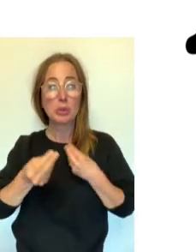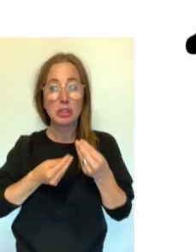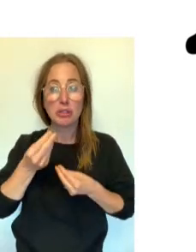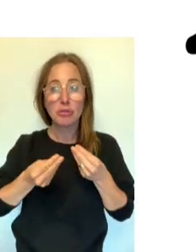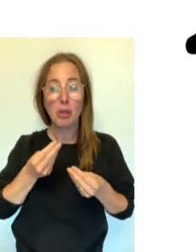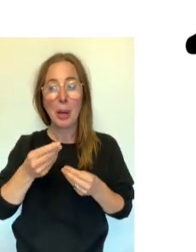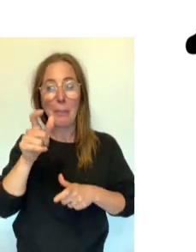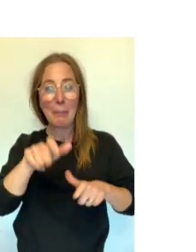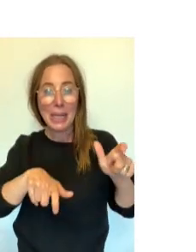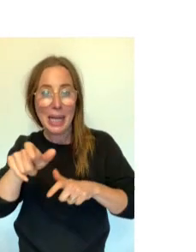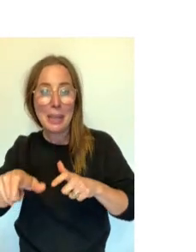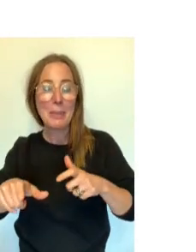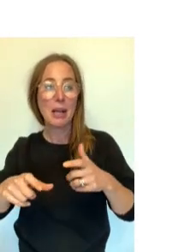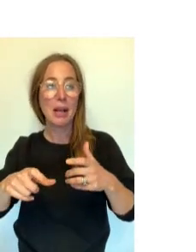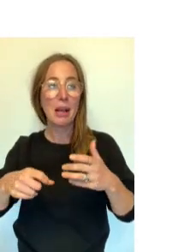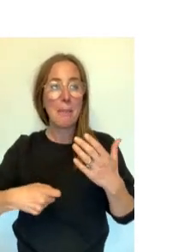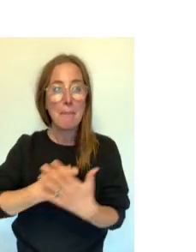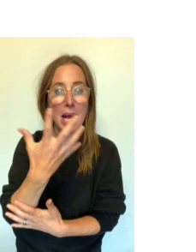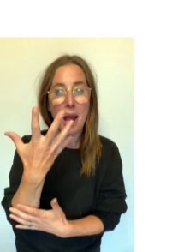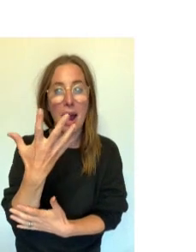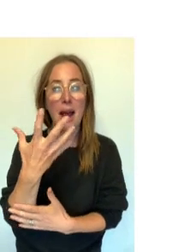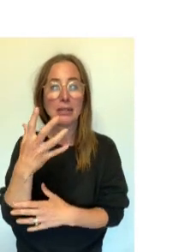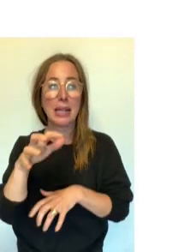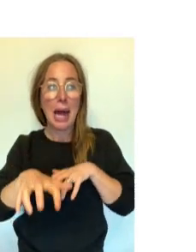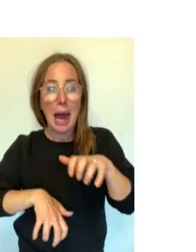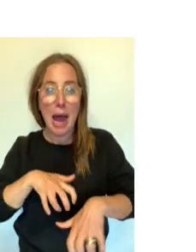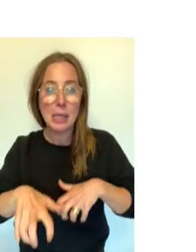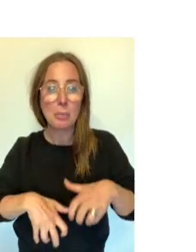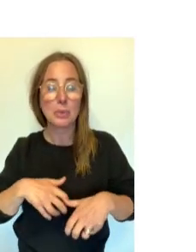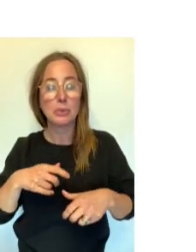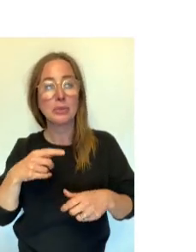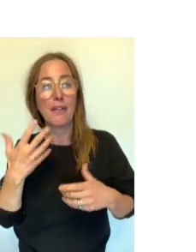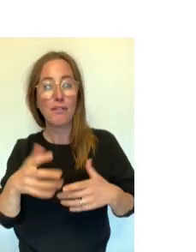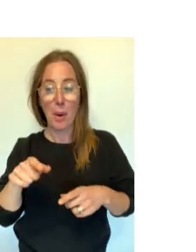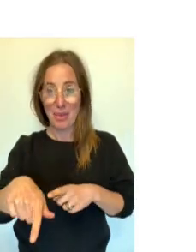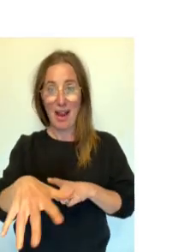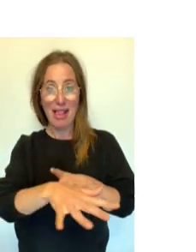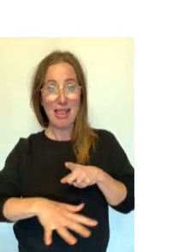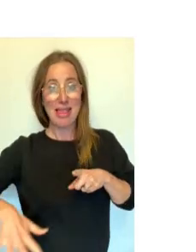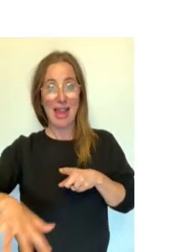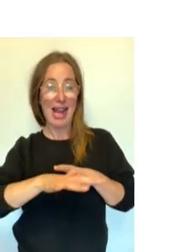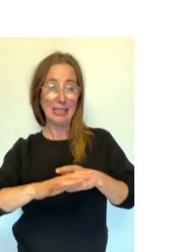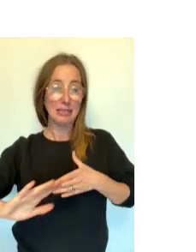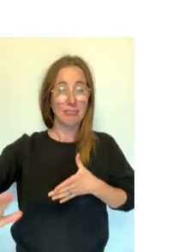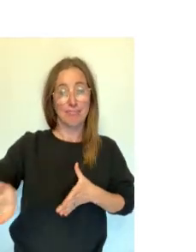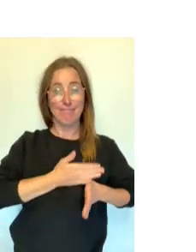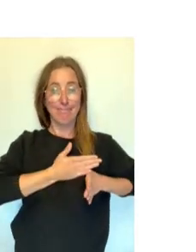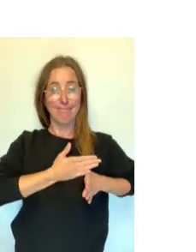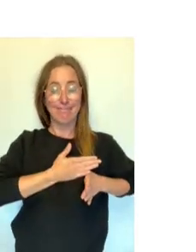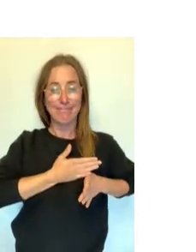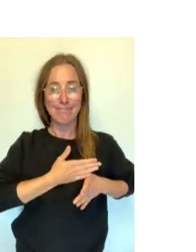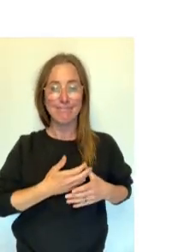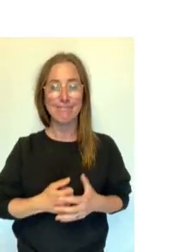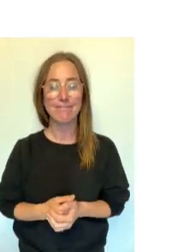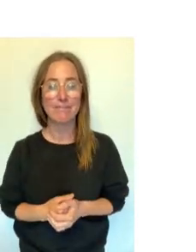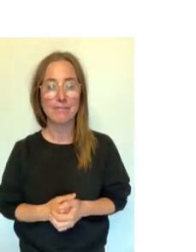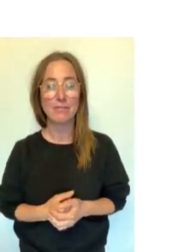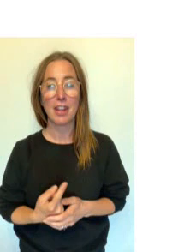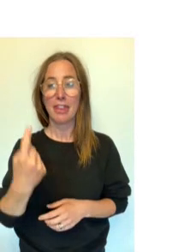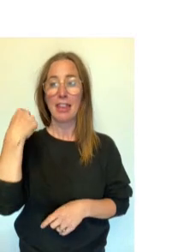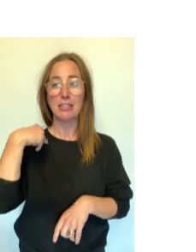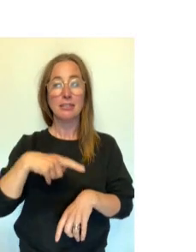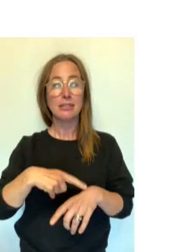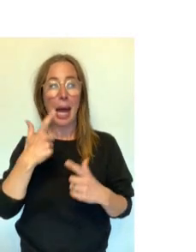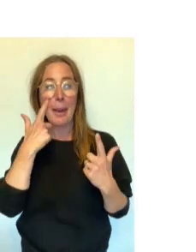earliest known times. European explorers who first arrived in Australia in the 1600s used the term